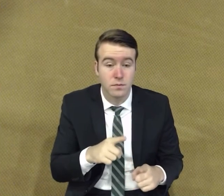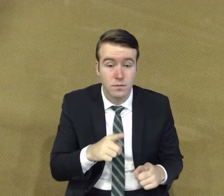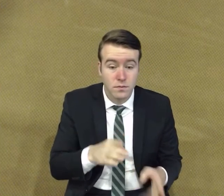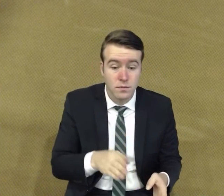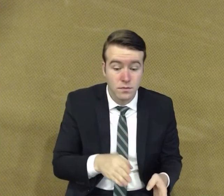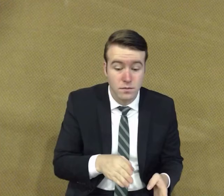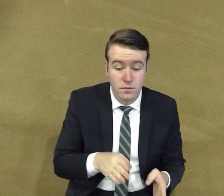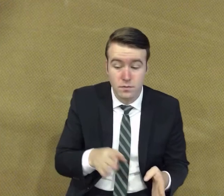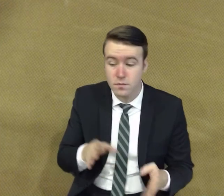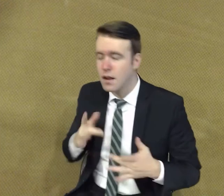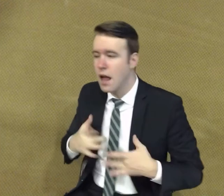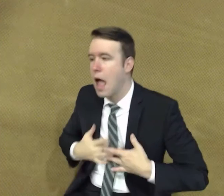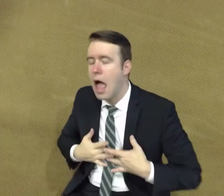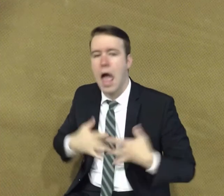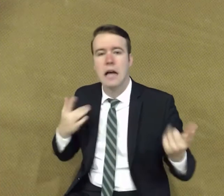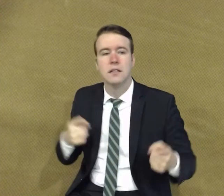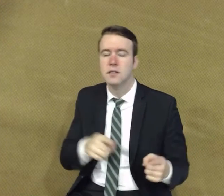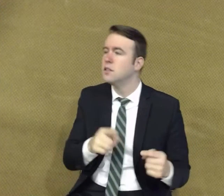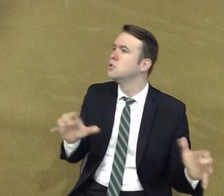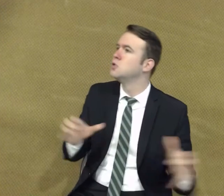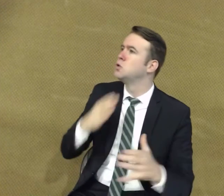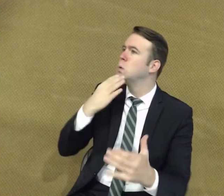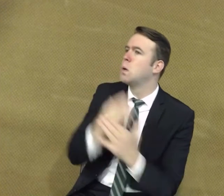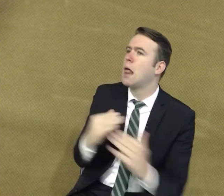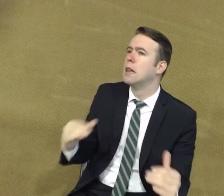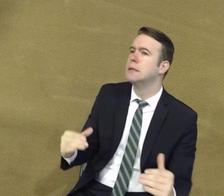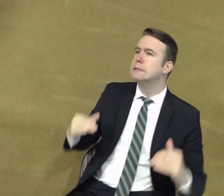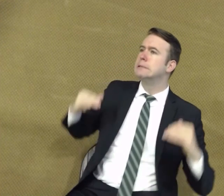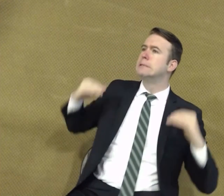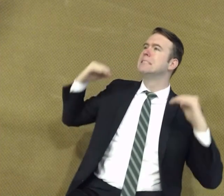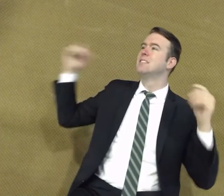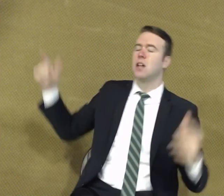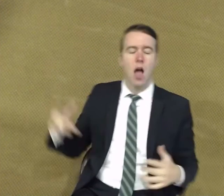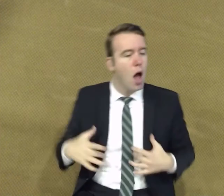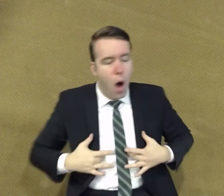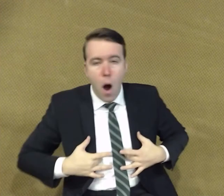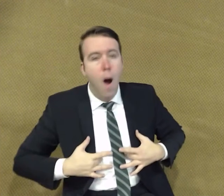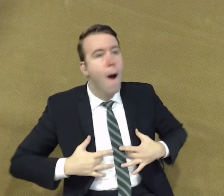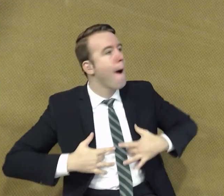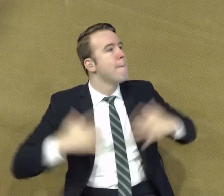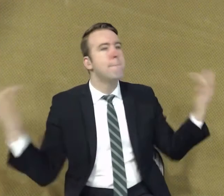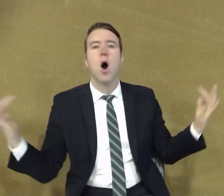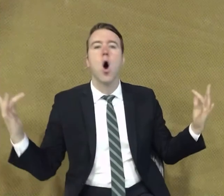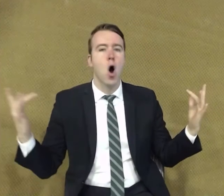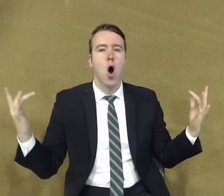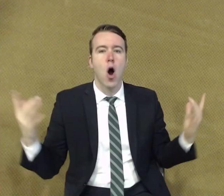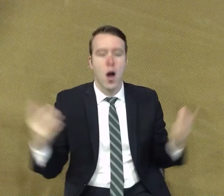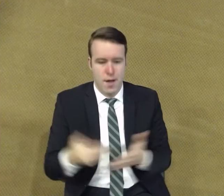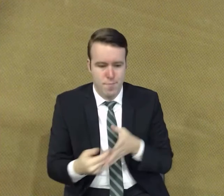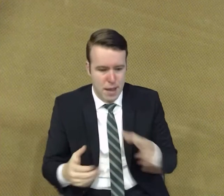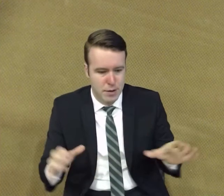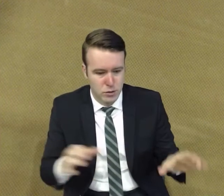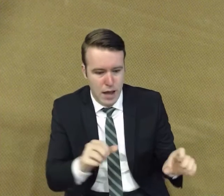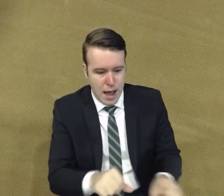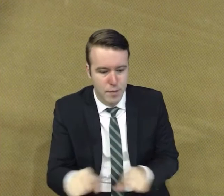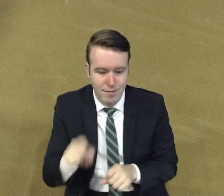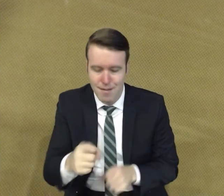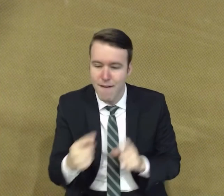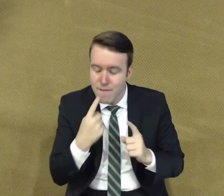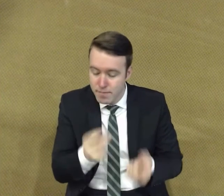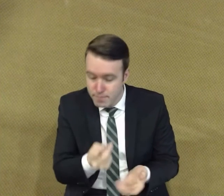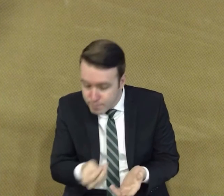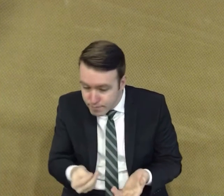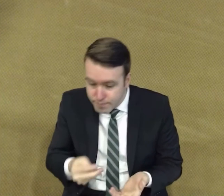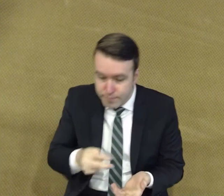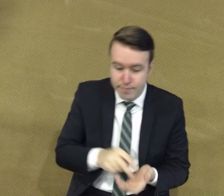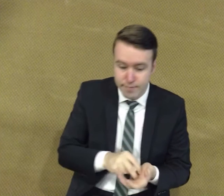ecstasy of watching them excel in little things, that people can get excited about a baby being able to finally stand